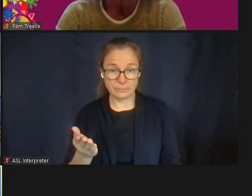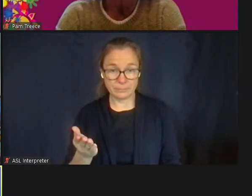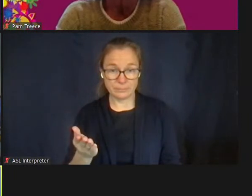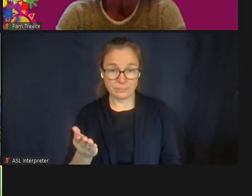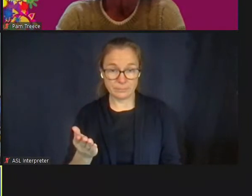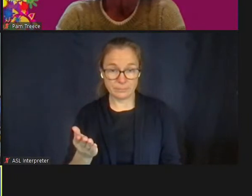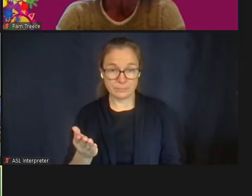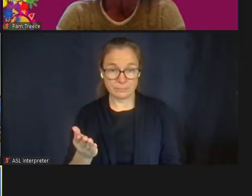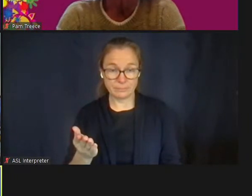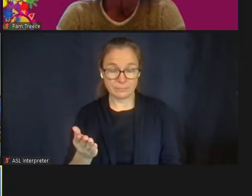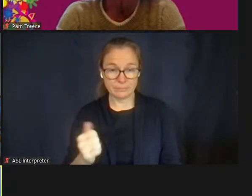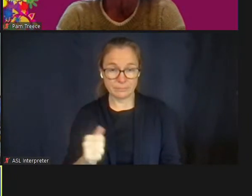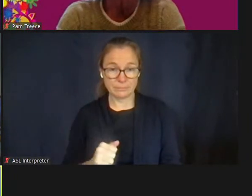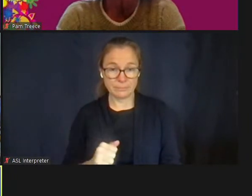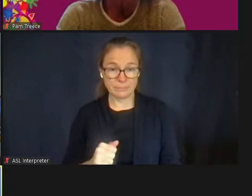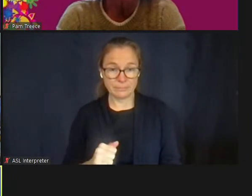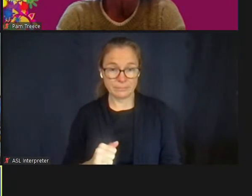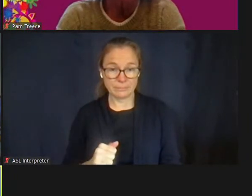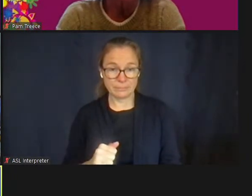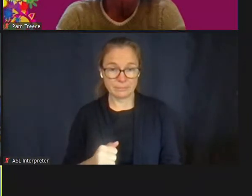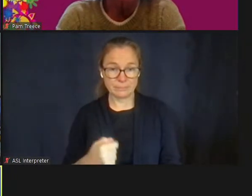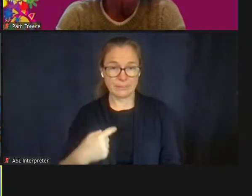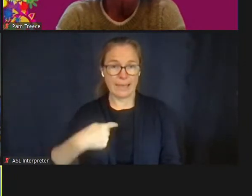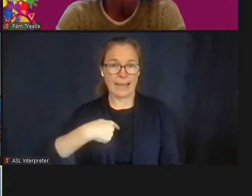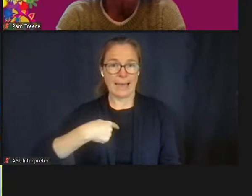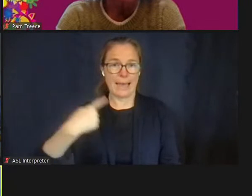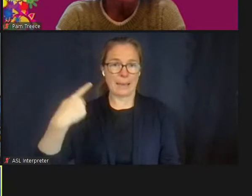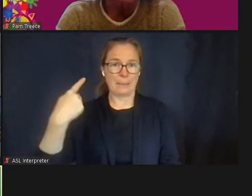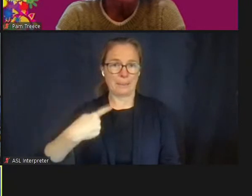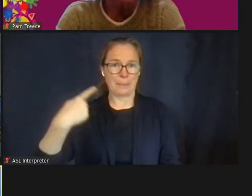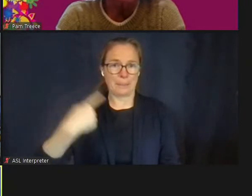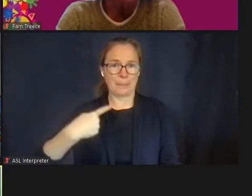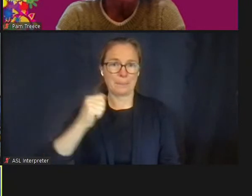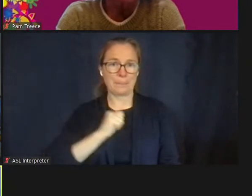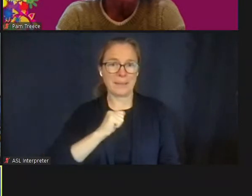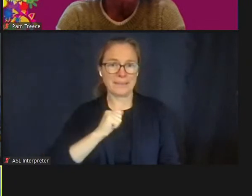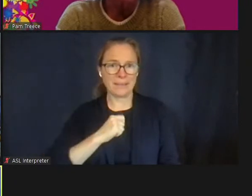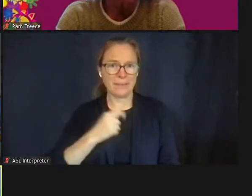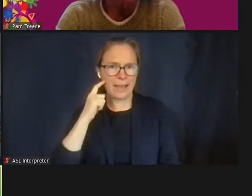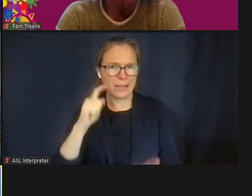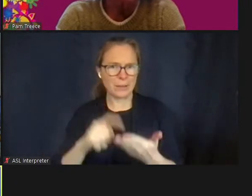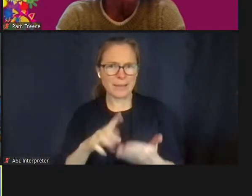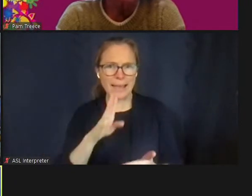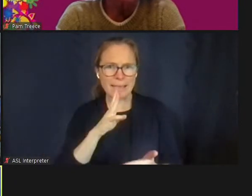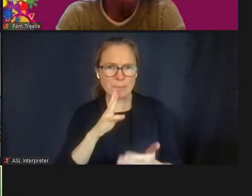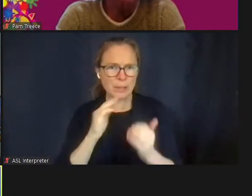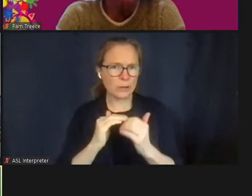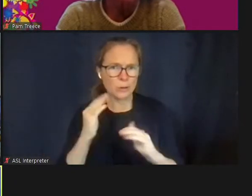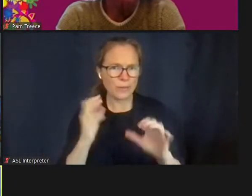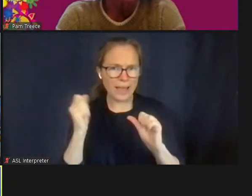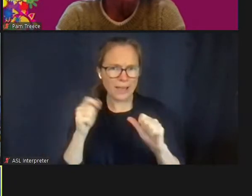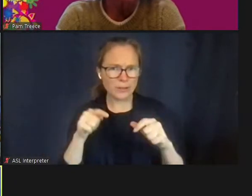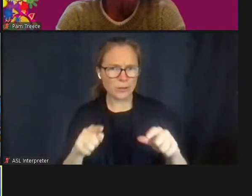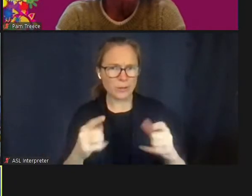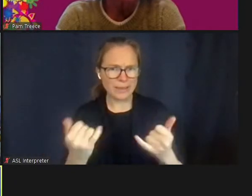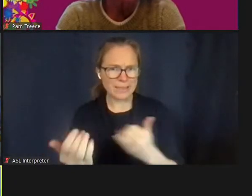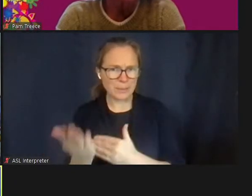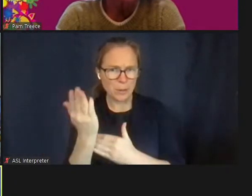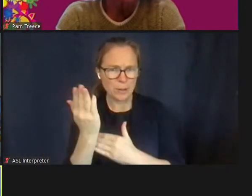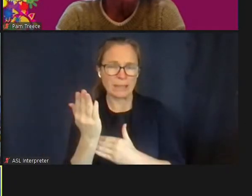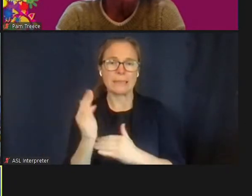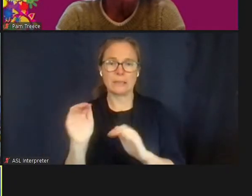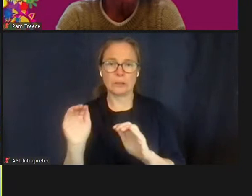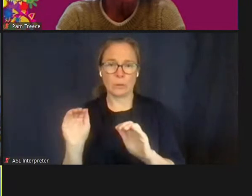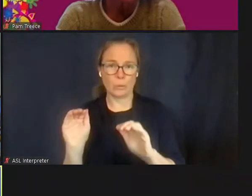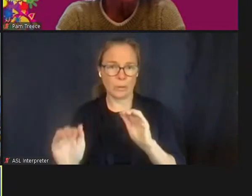admonish myself because I've been speaking a little bit too quickly throughout the morning. So this is a